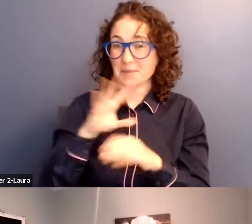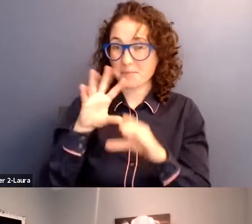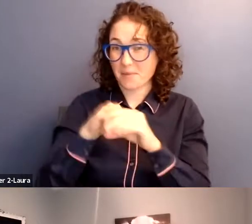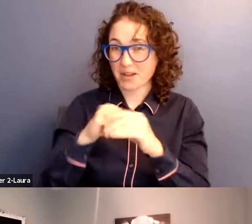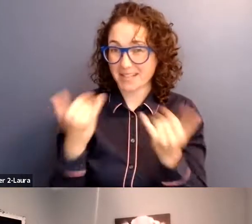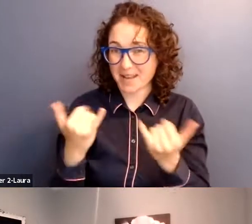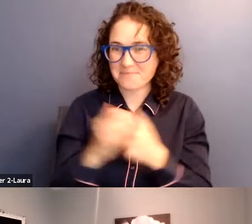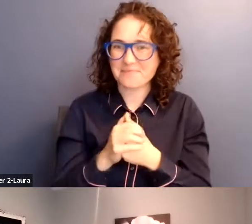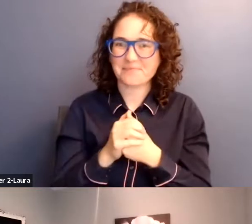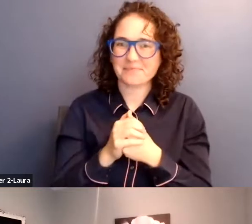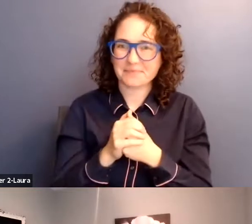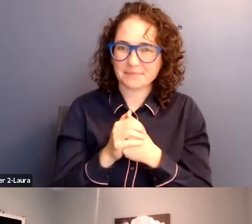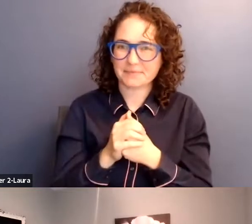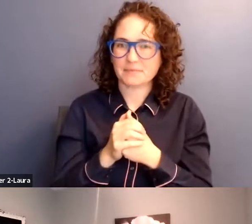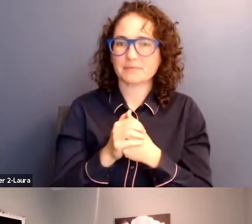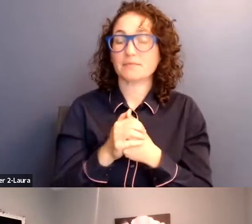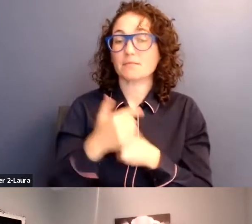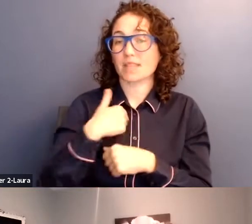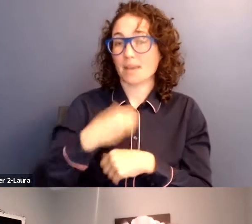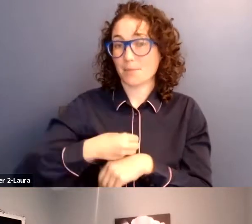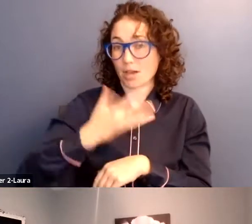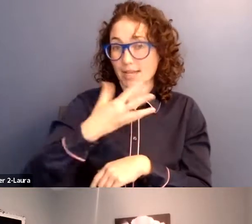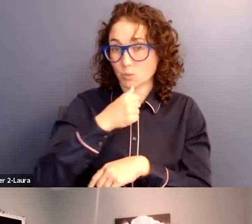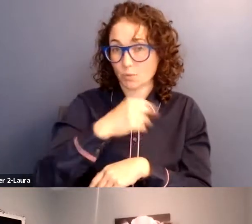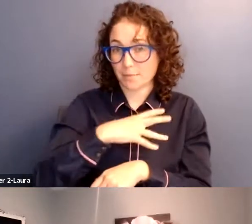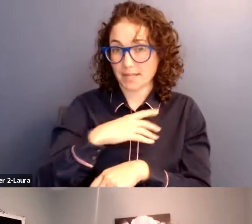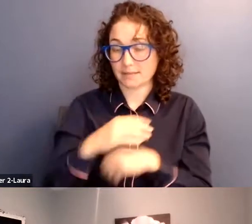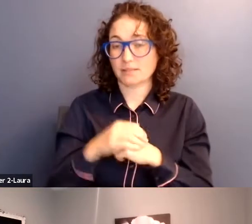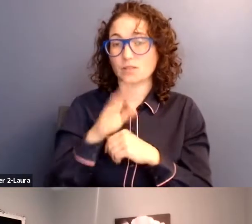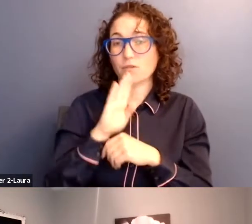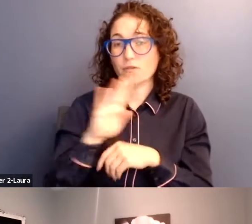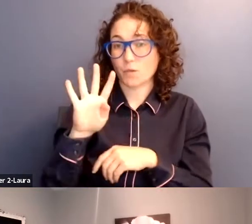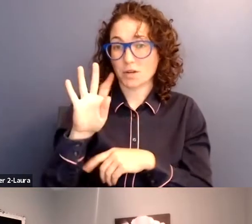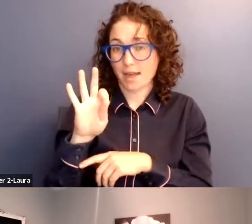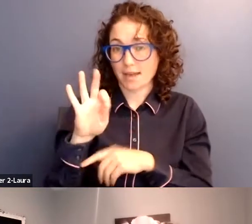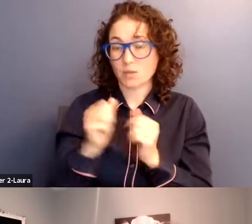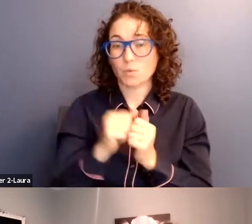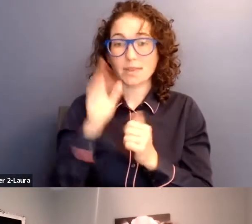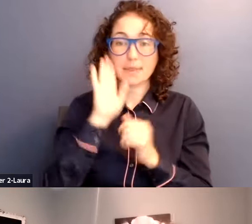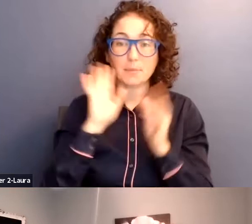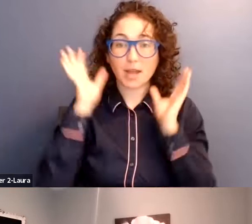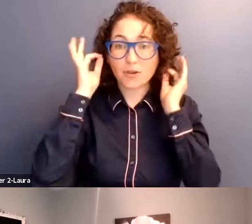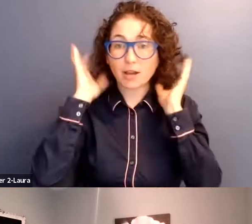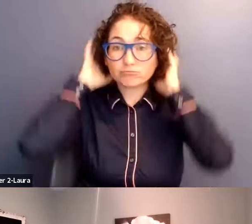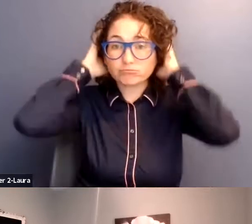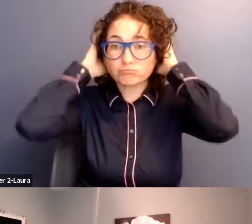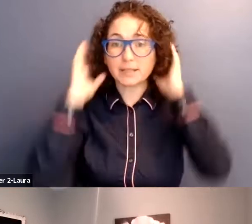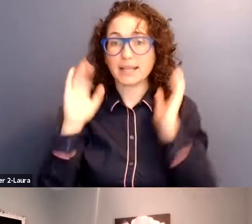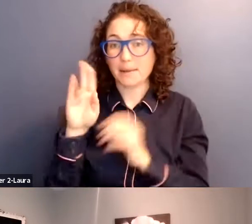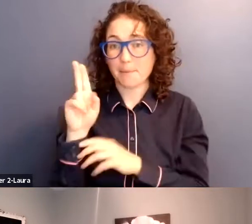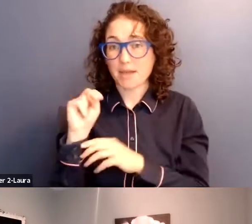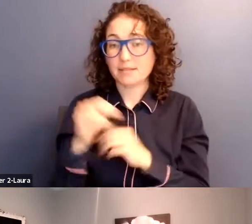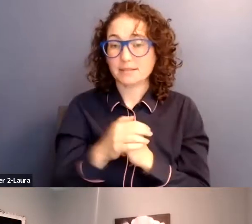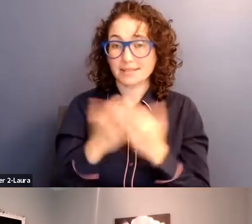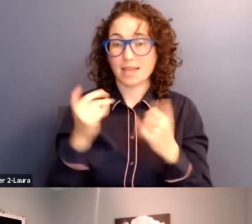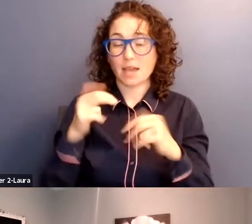today. I am a Caucasian woman, 49 years old, with brown hair pulled up in a bun. I am